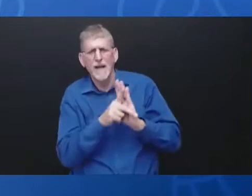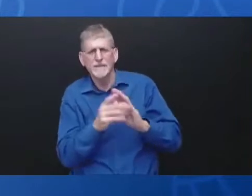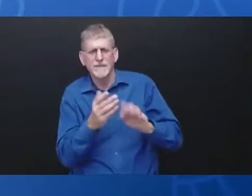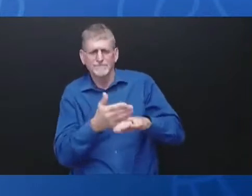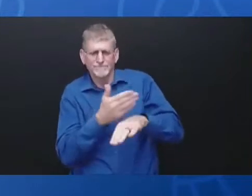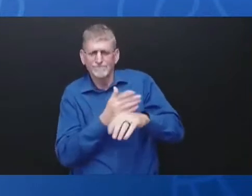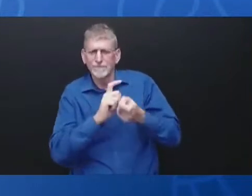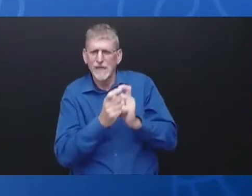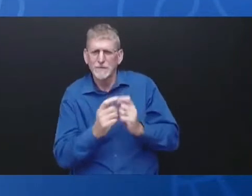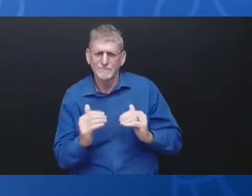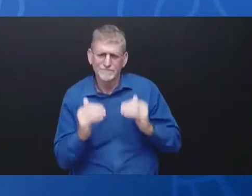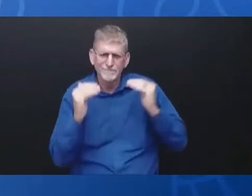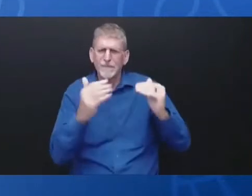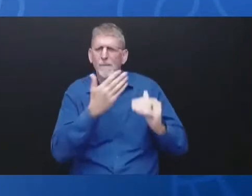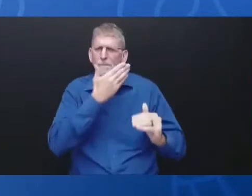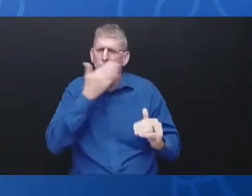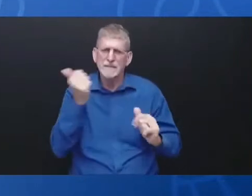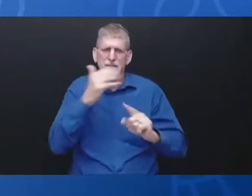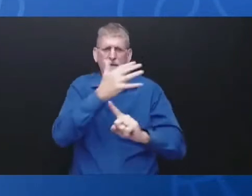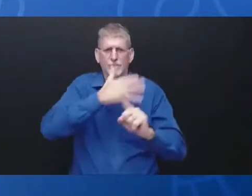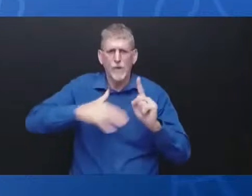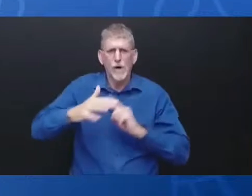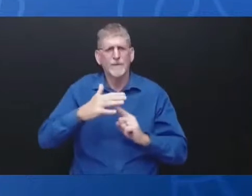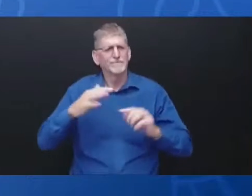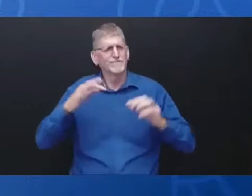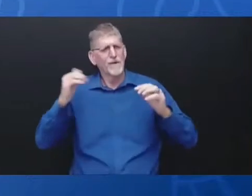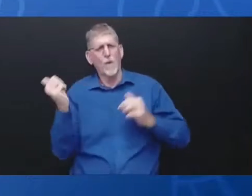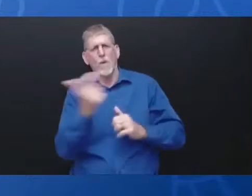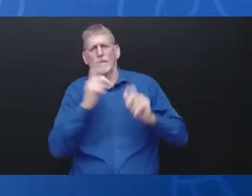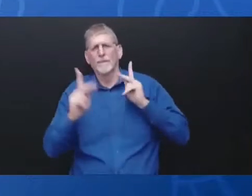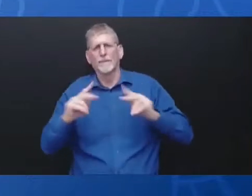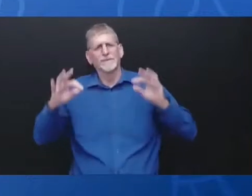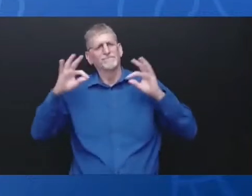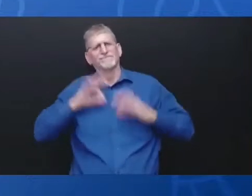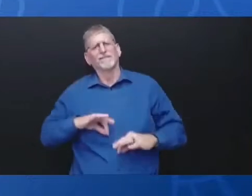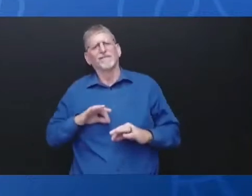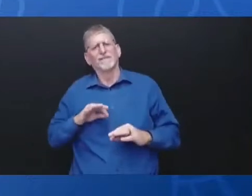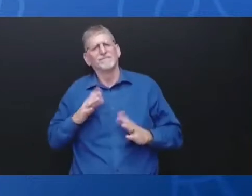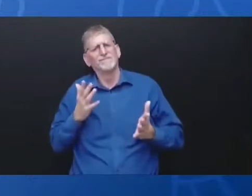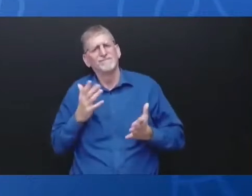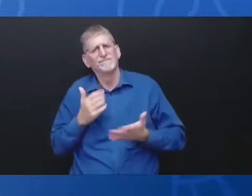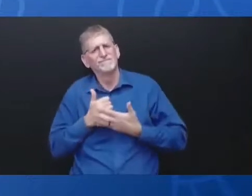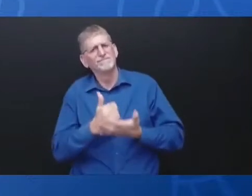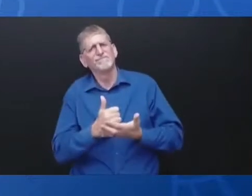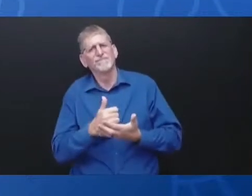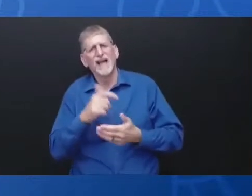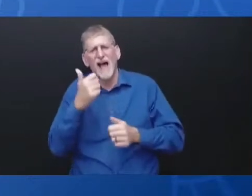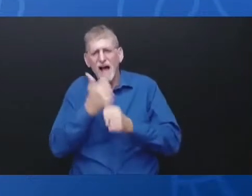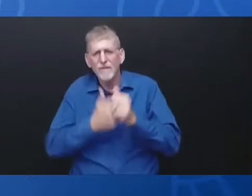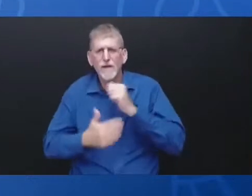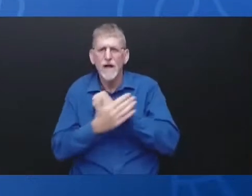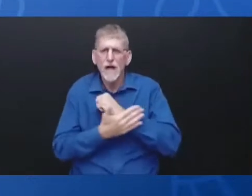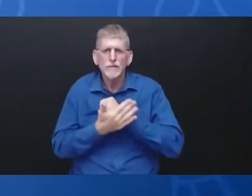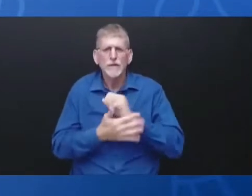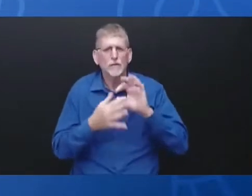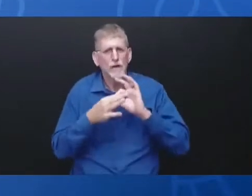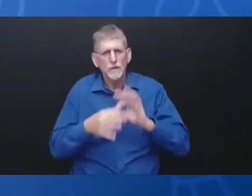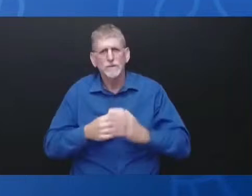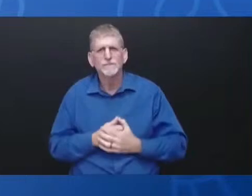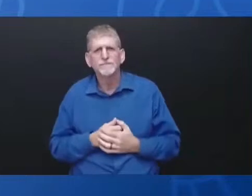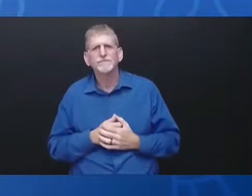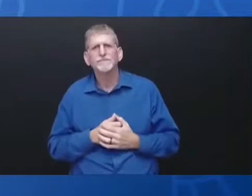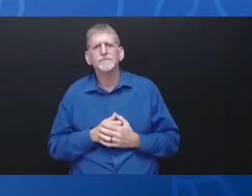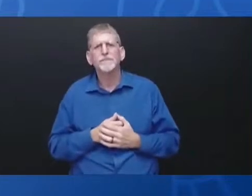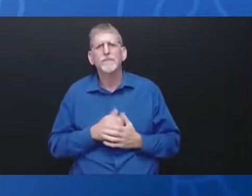in motion in every dynamic. And that's the case here with South Africa as well. Nadia, yes. Thank you so much, Tammy. Good to see you. I have a couple